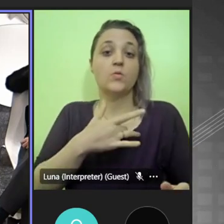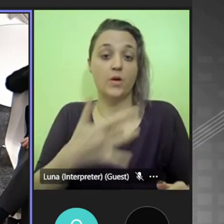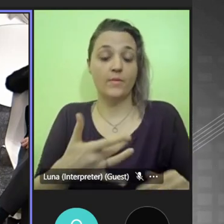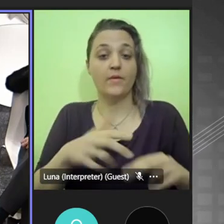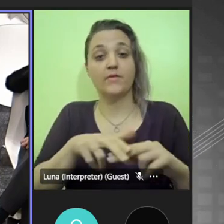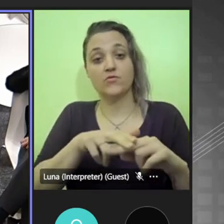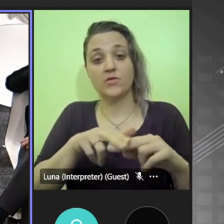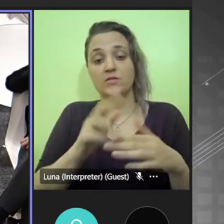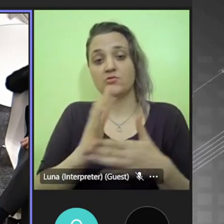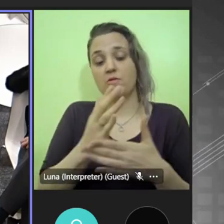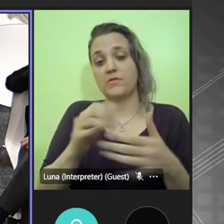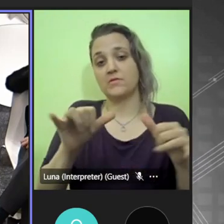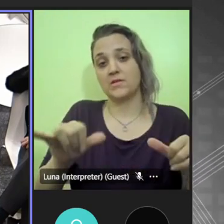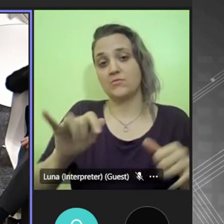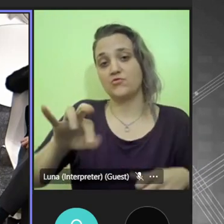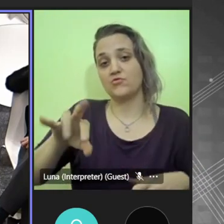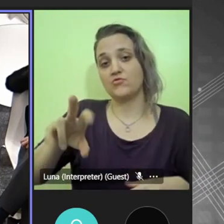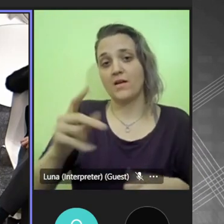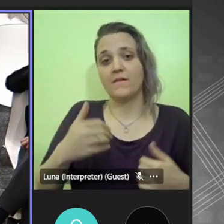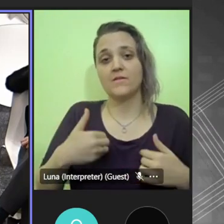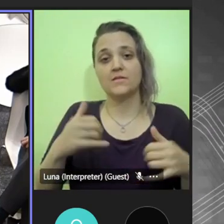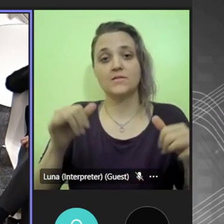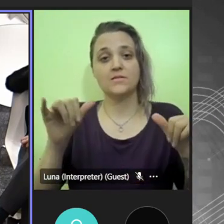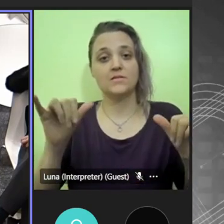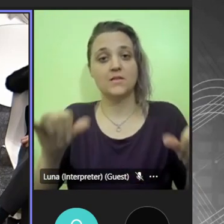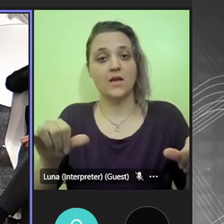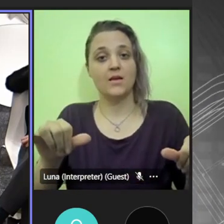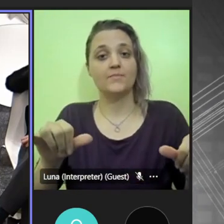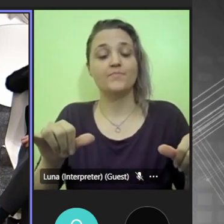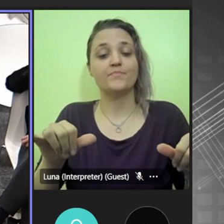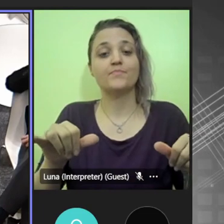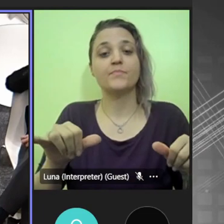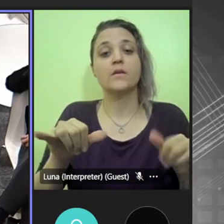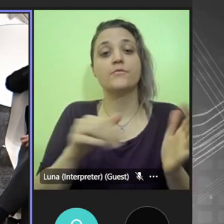right behind it. Normally trains that share the same track